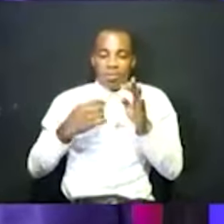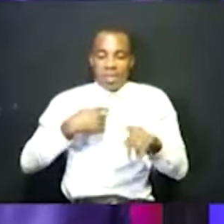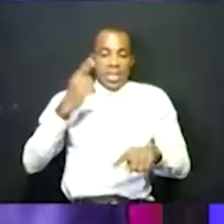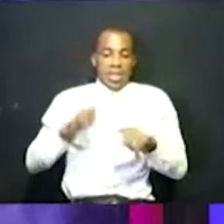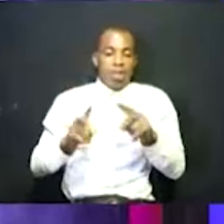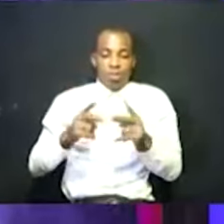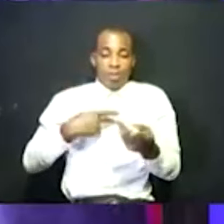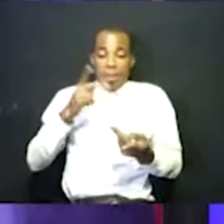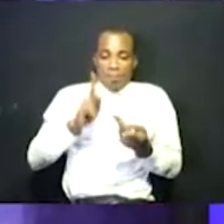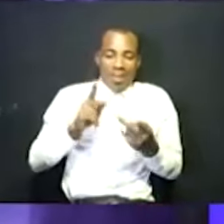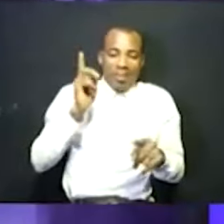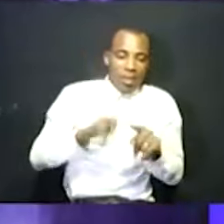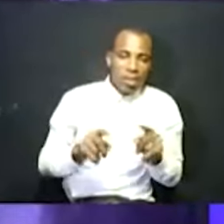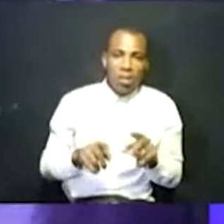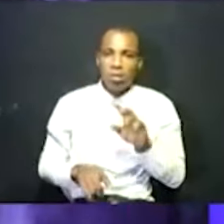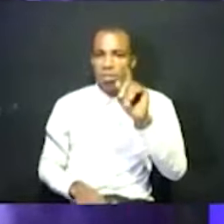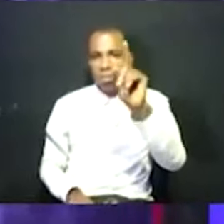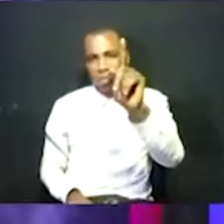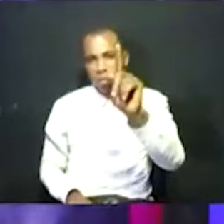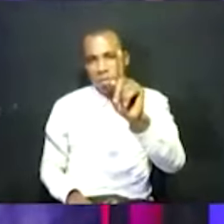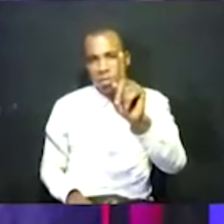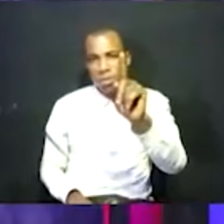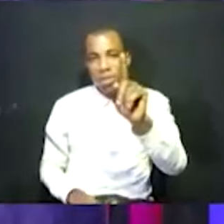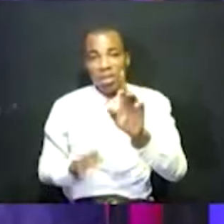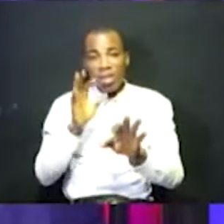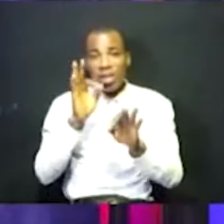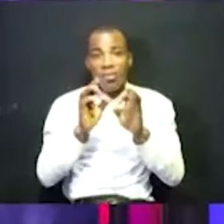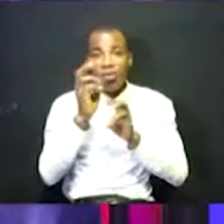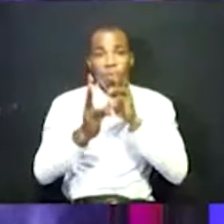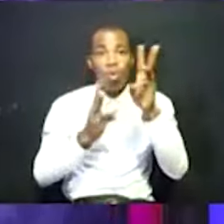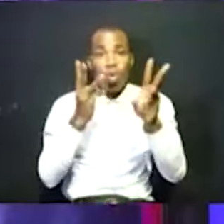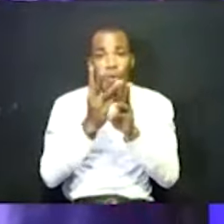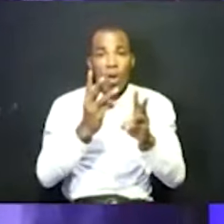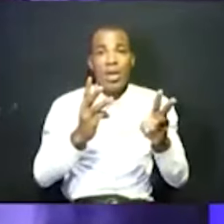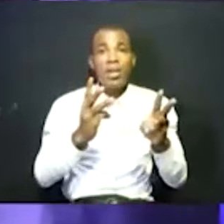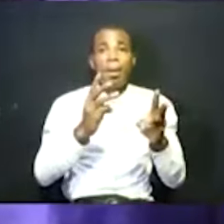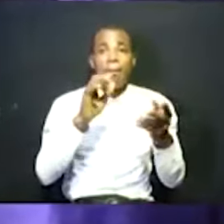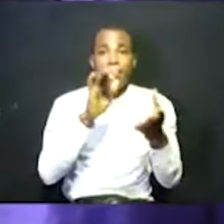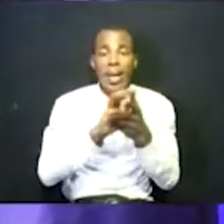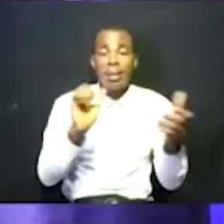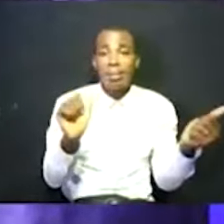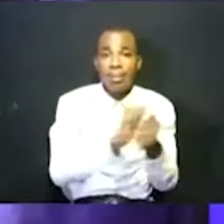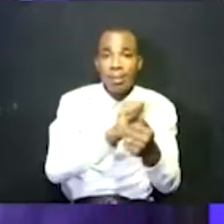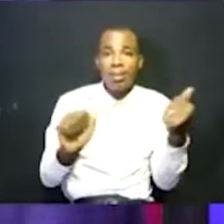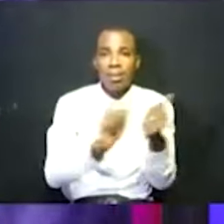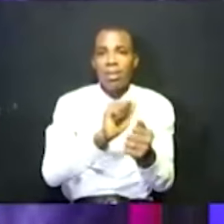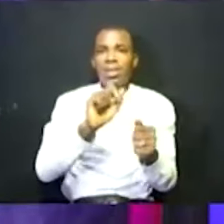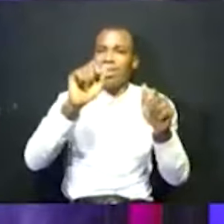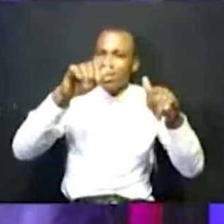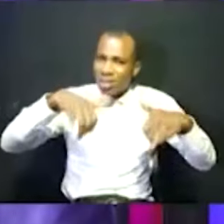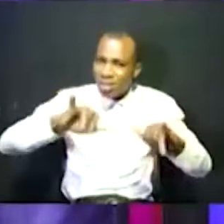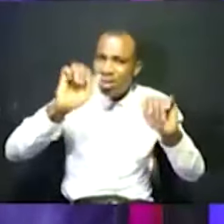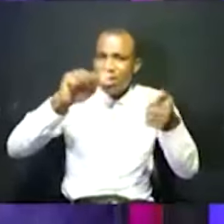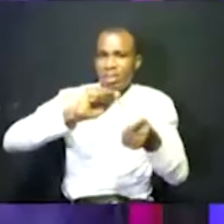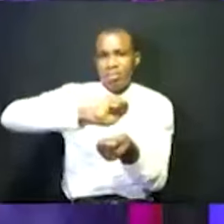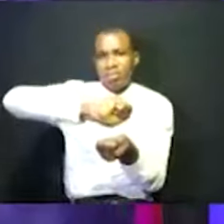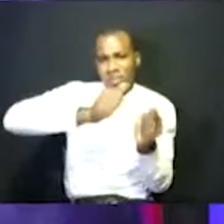need to build a glorious marriage out of the rotten one, out of the existing one. Because Bible says marriage is